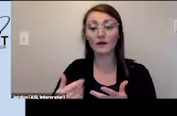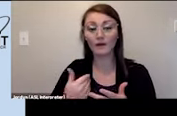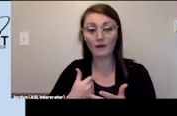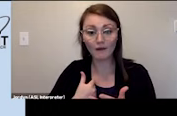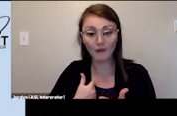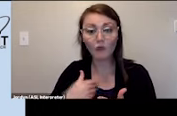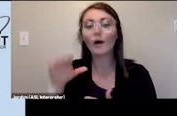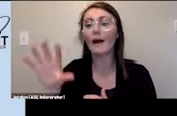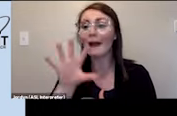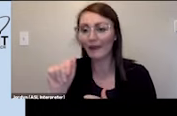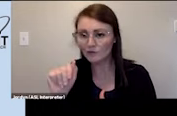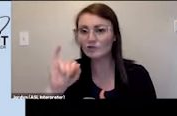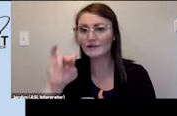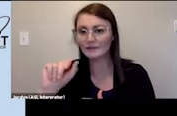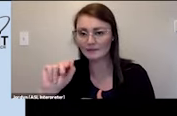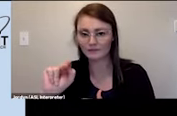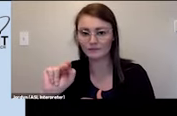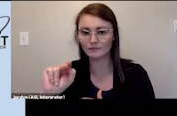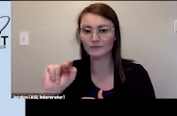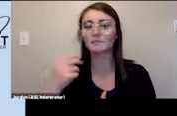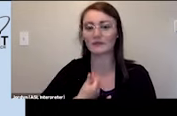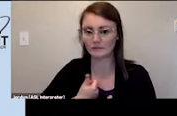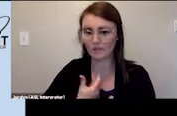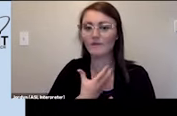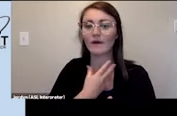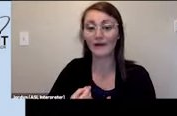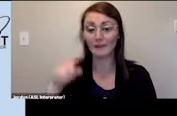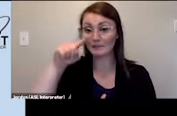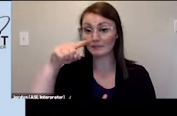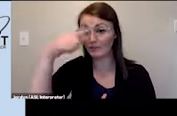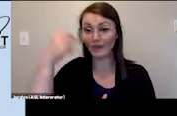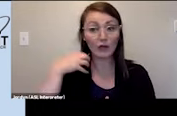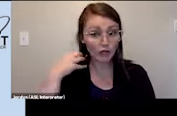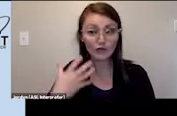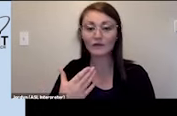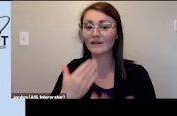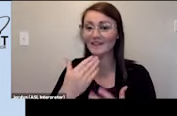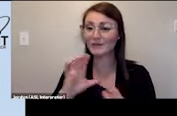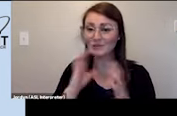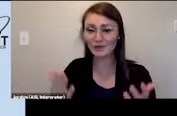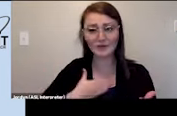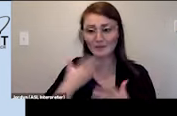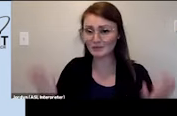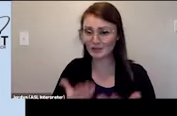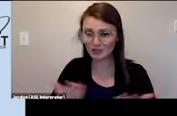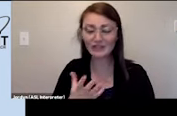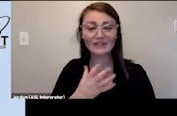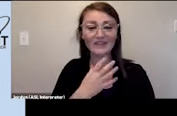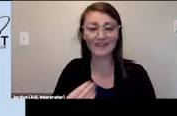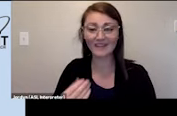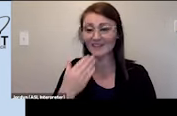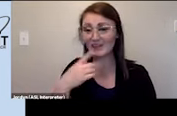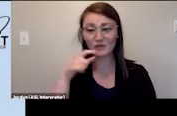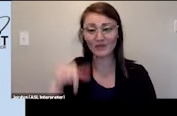now. And I am really thrilled to be here. Thank you very much, Anna, for the opportunity to